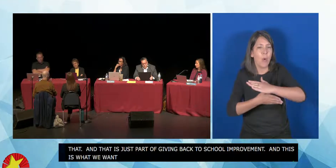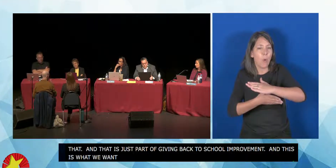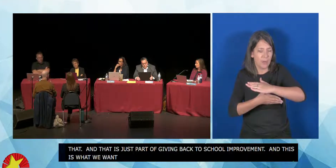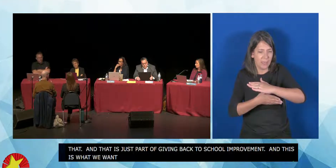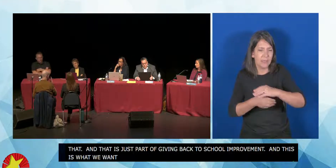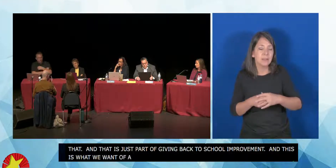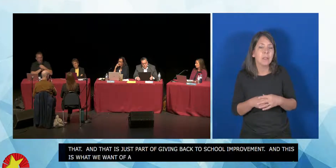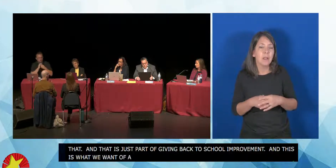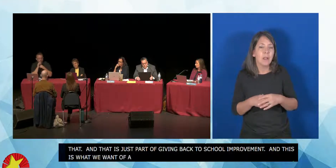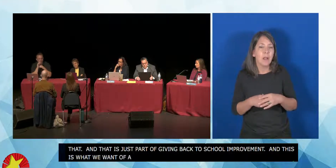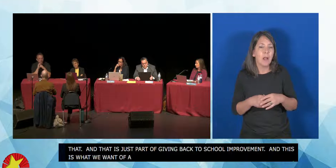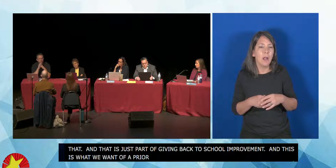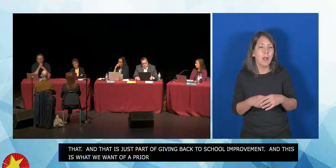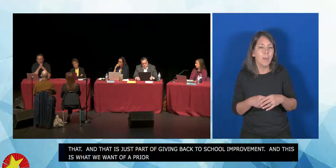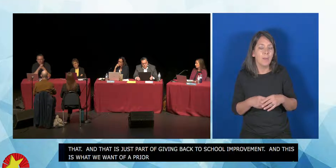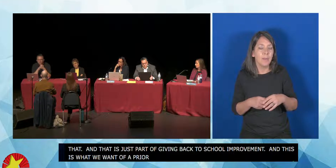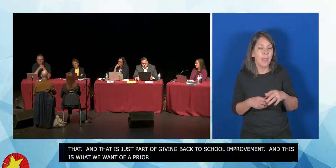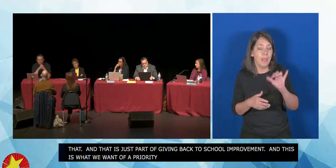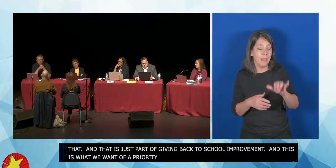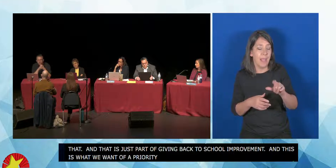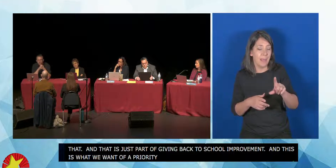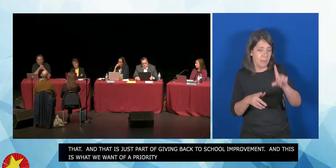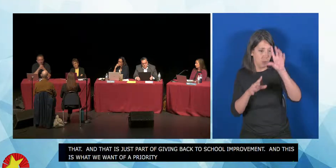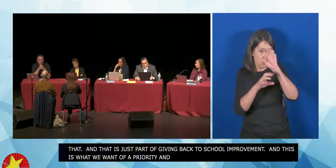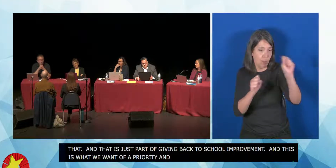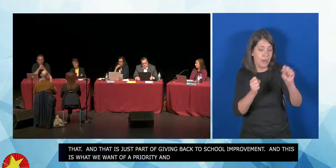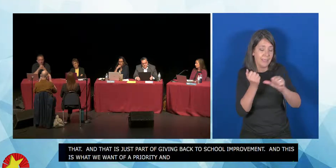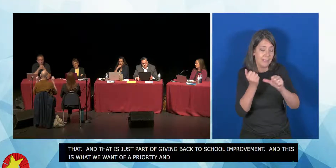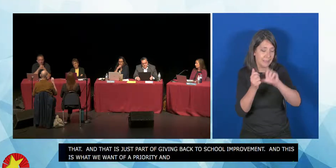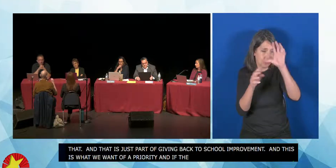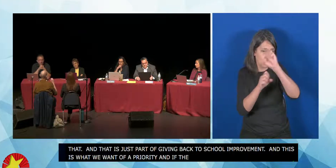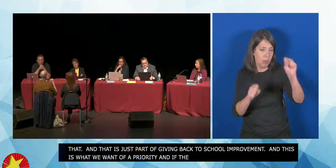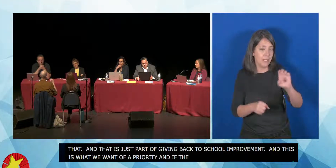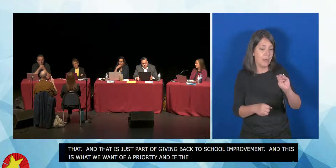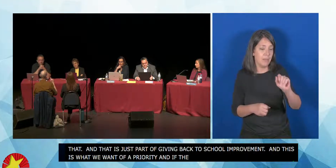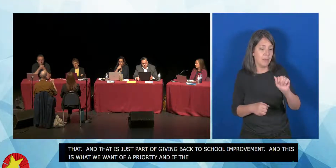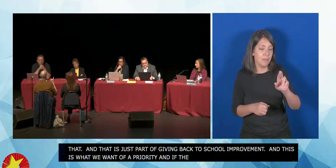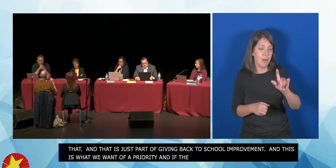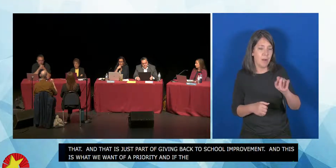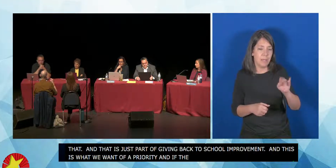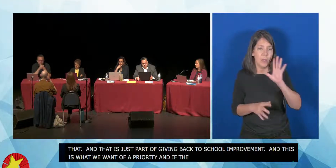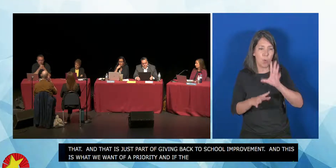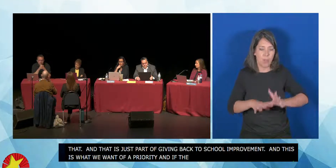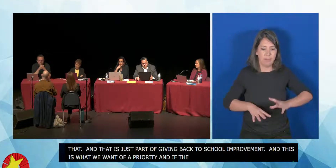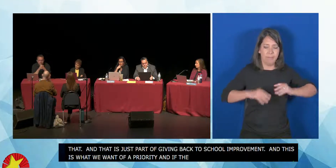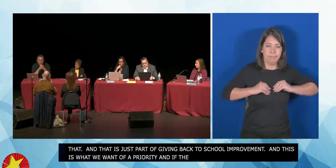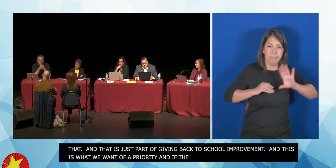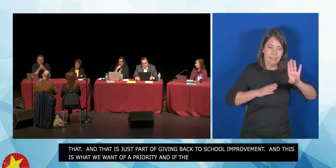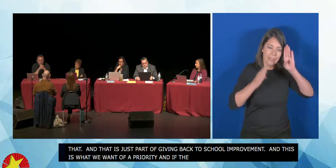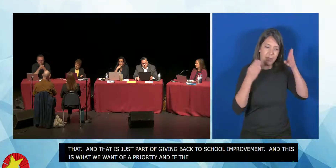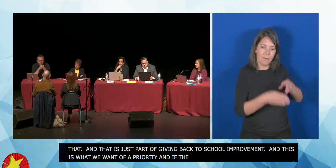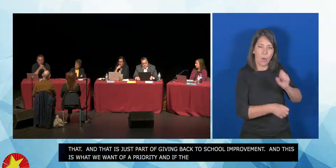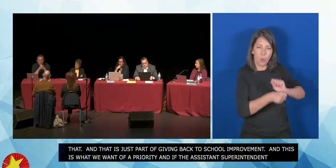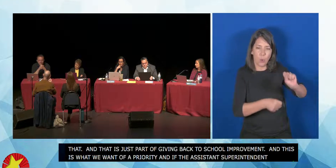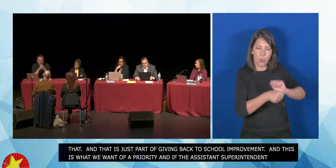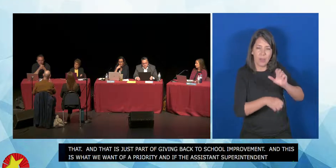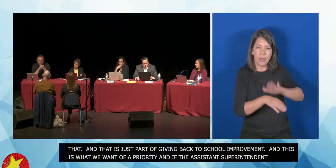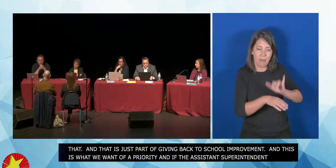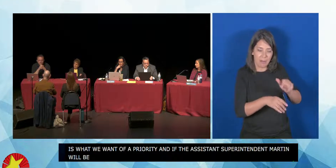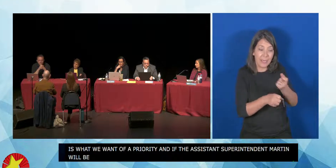Assistant Superintendent Martin will be focusing on for the next year and